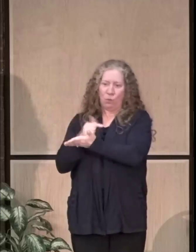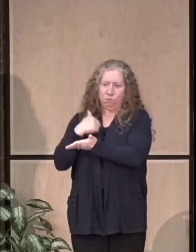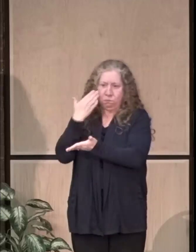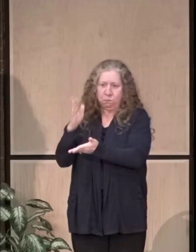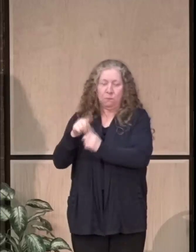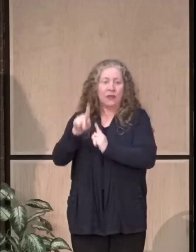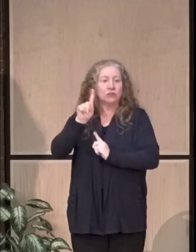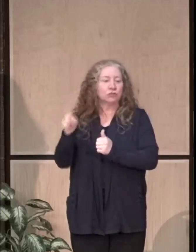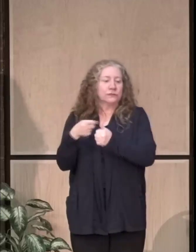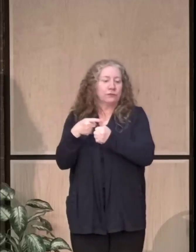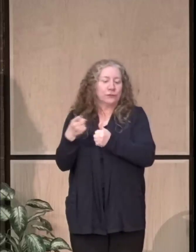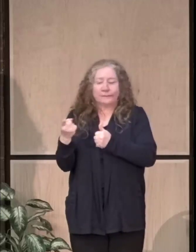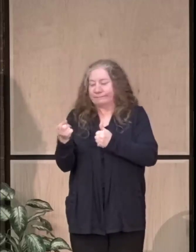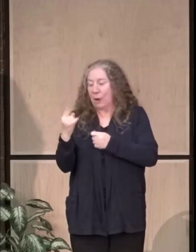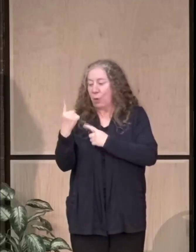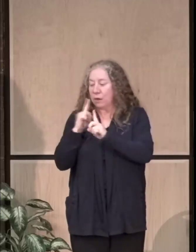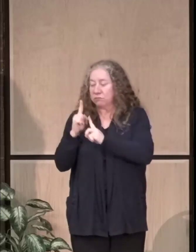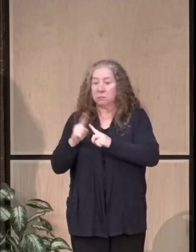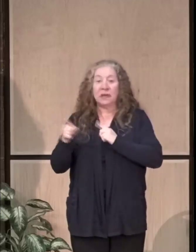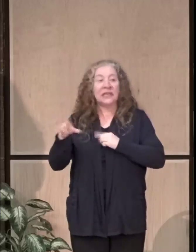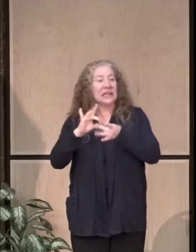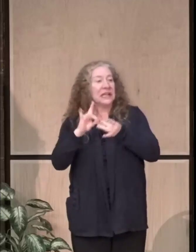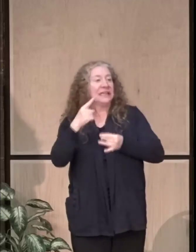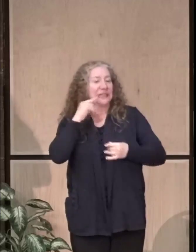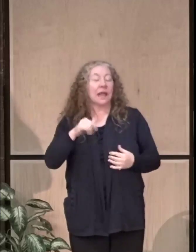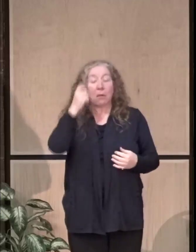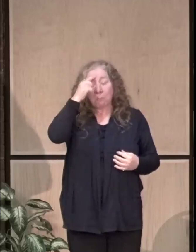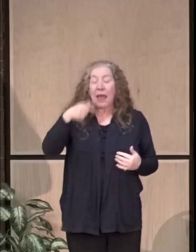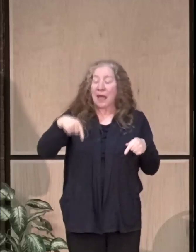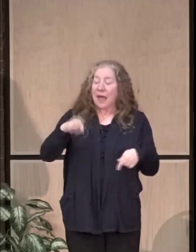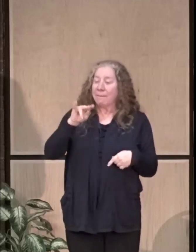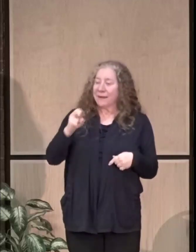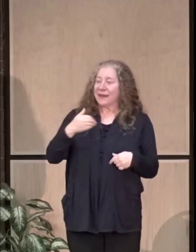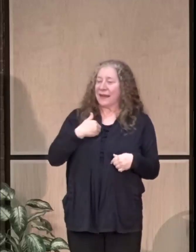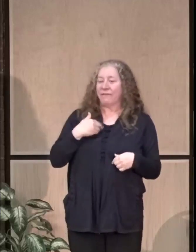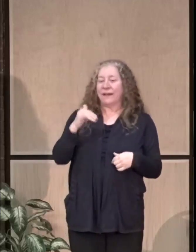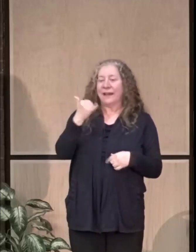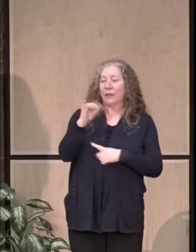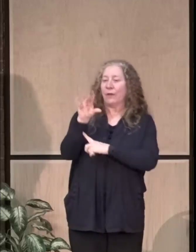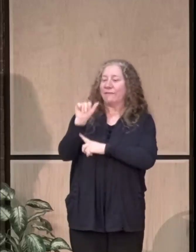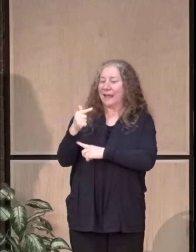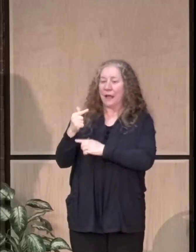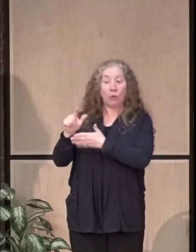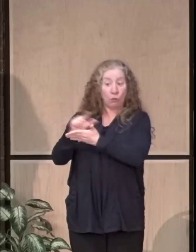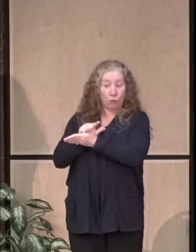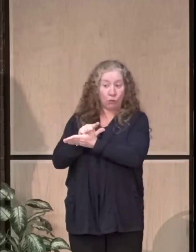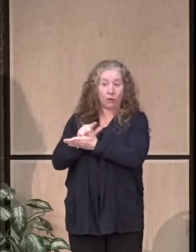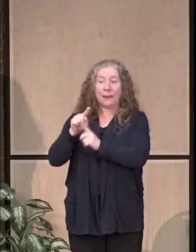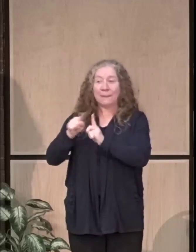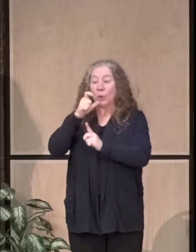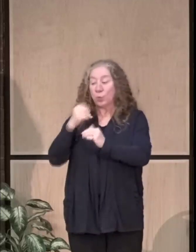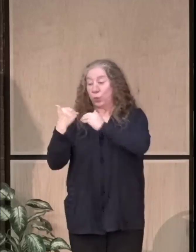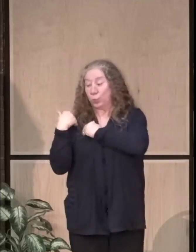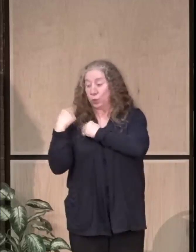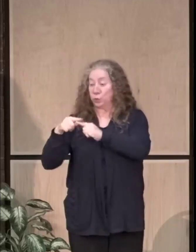with first time, but that's pretty much what he kind of stated, that there is a yellow flag law. It needs to be done by, you know, law